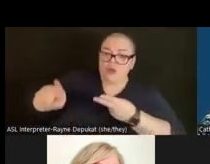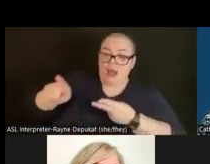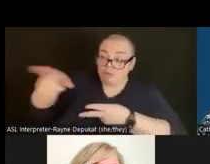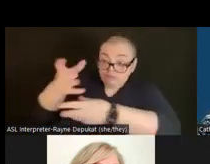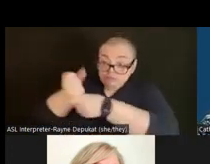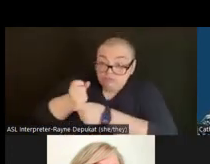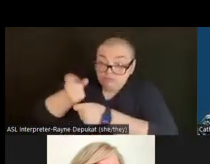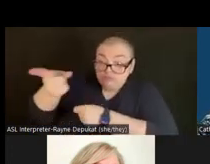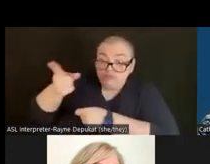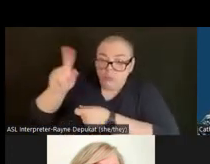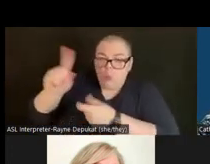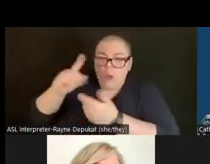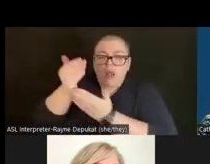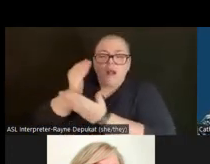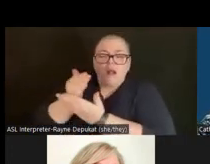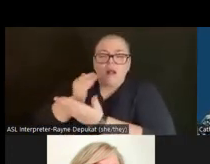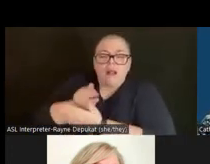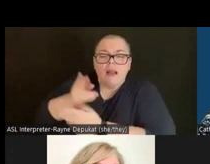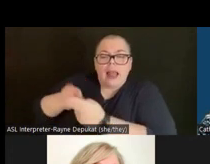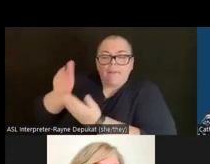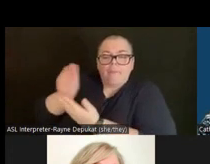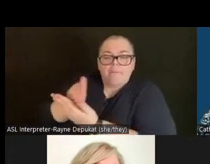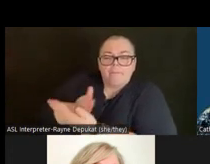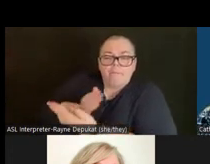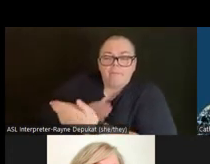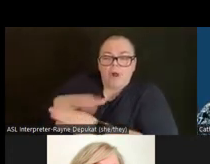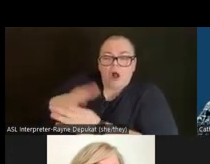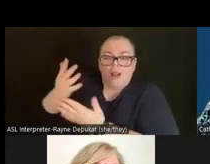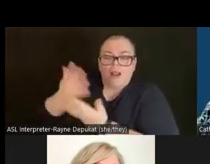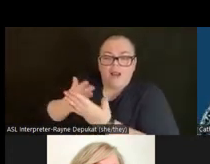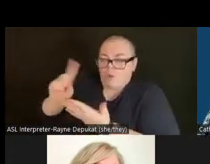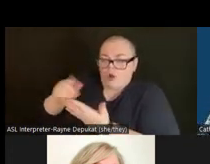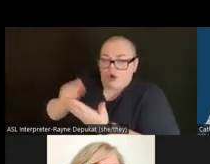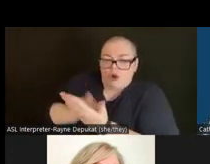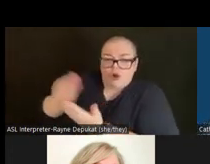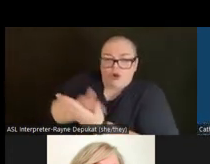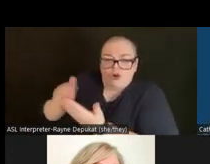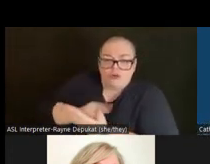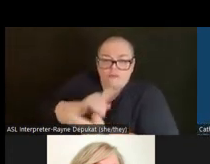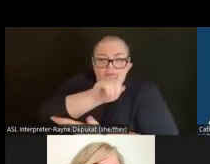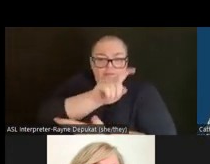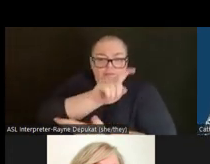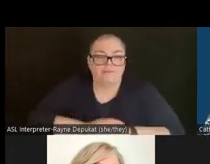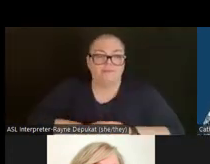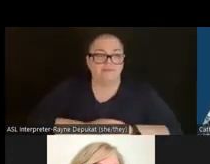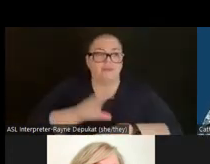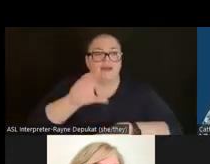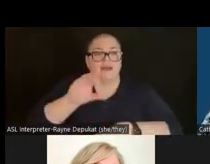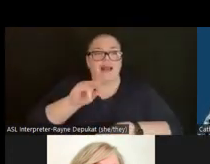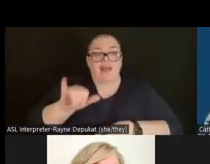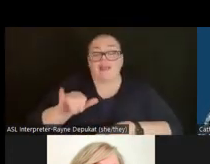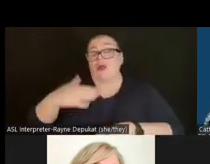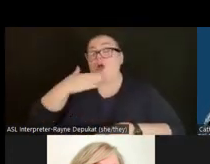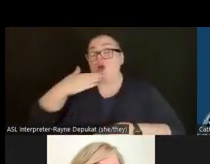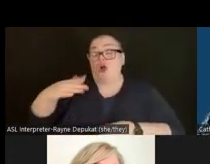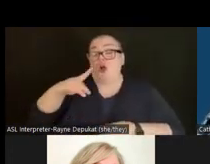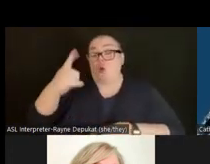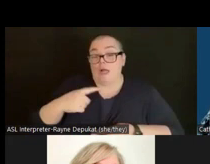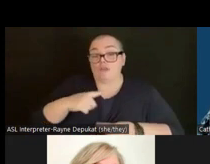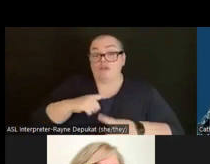and B, where your individual may be in the line? A very good question, and not one that has a terribly simple